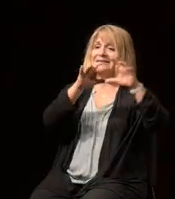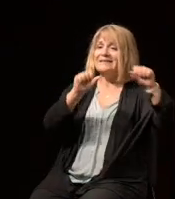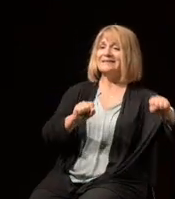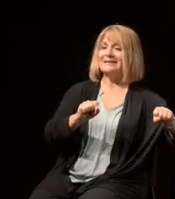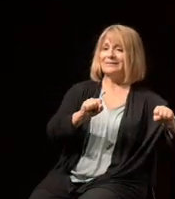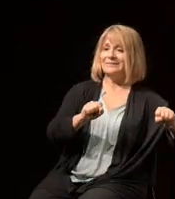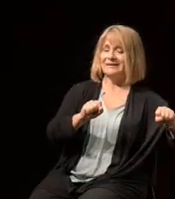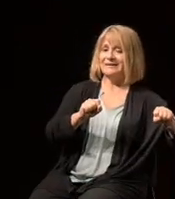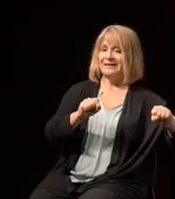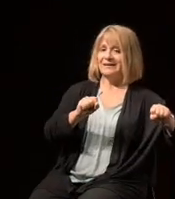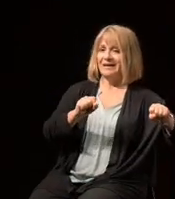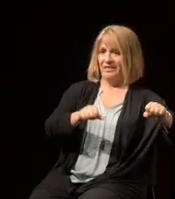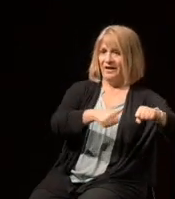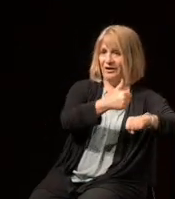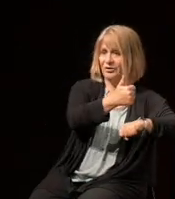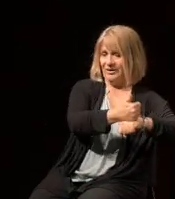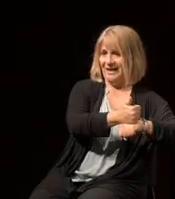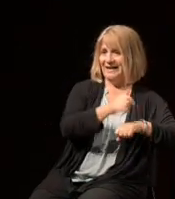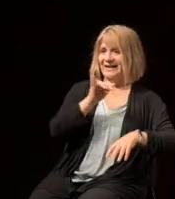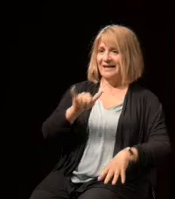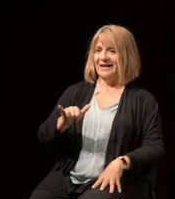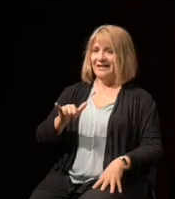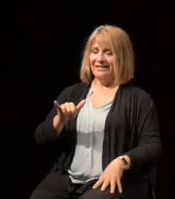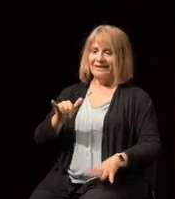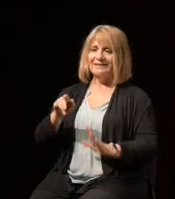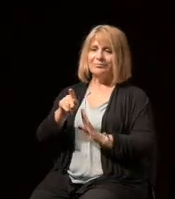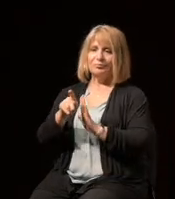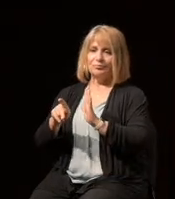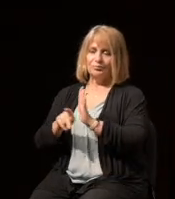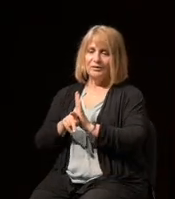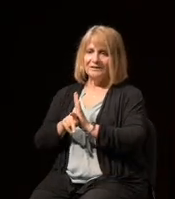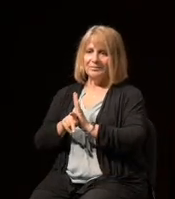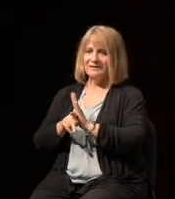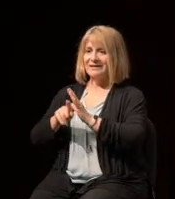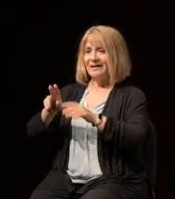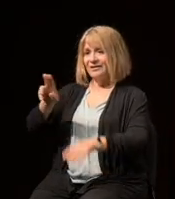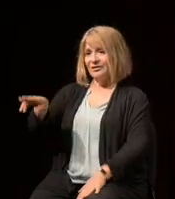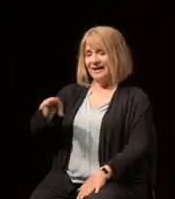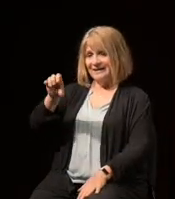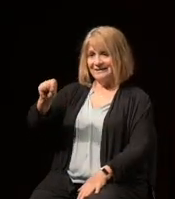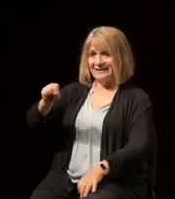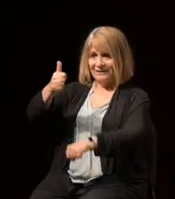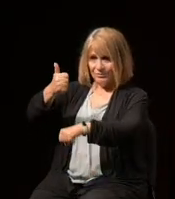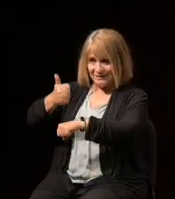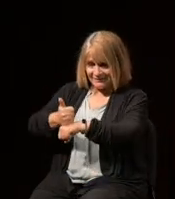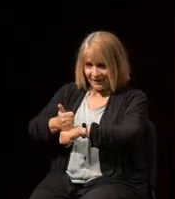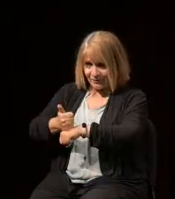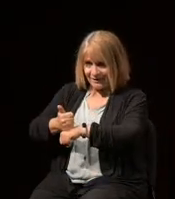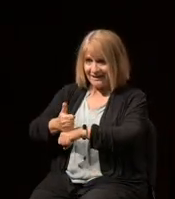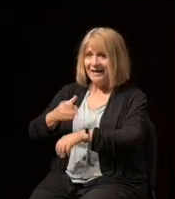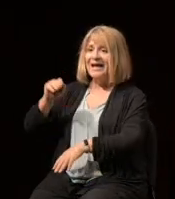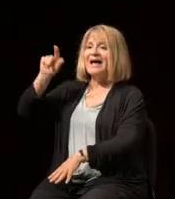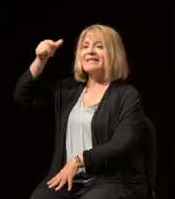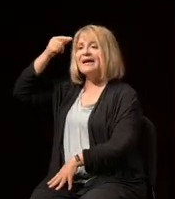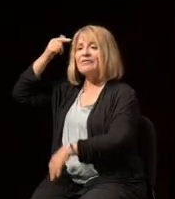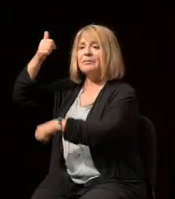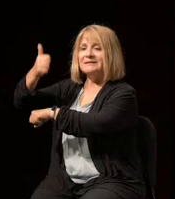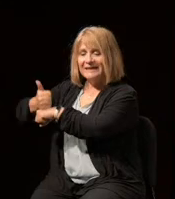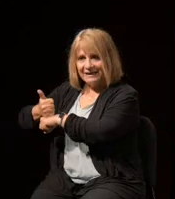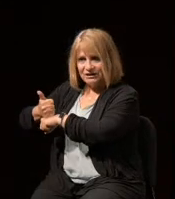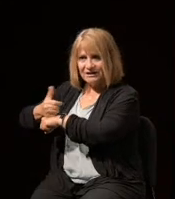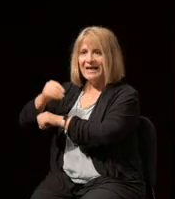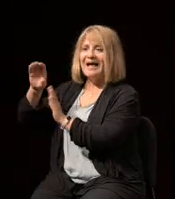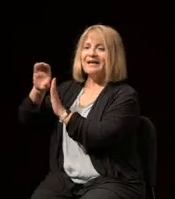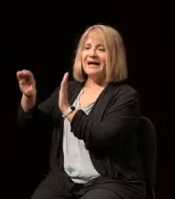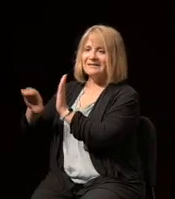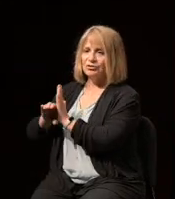and these principles are the principles that the nation was founded and the government was established and the Constitution was created.